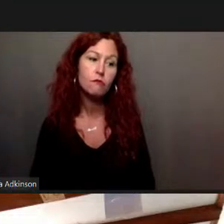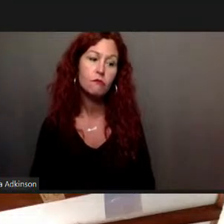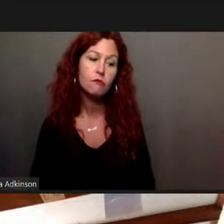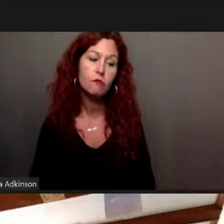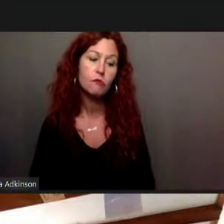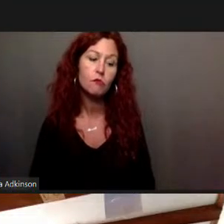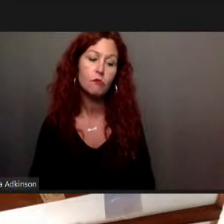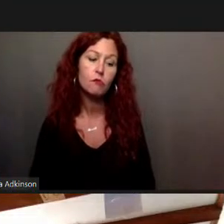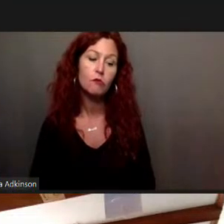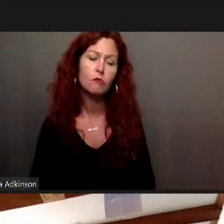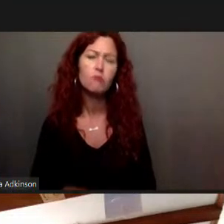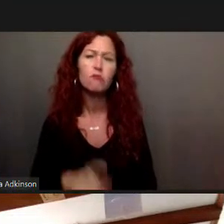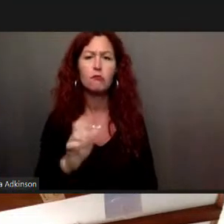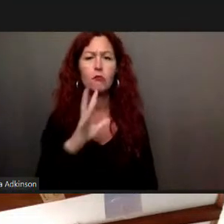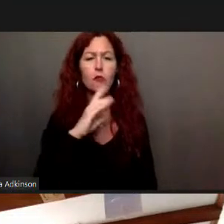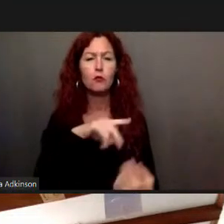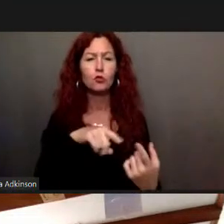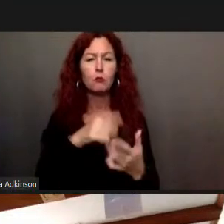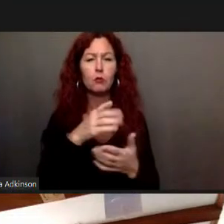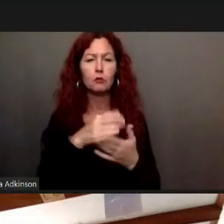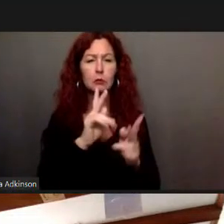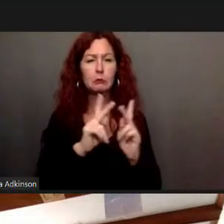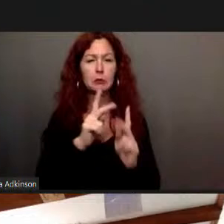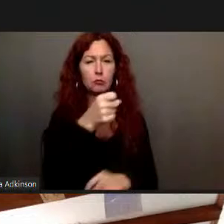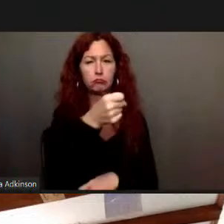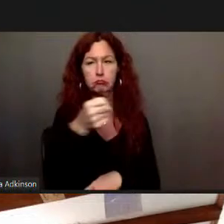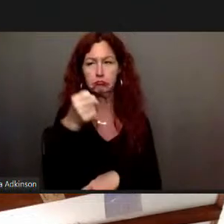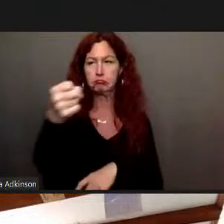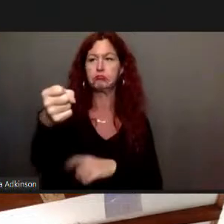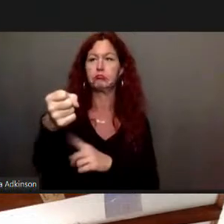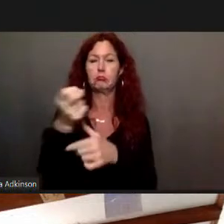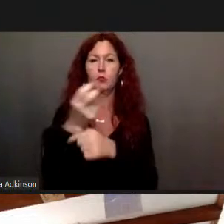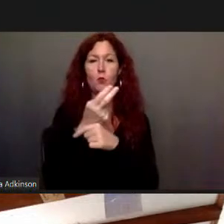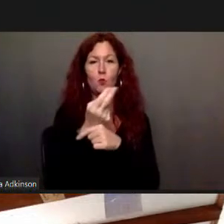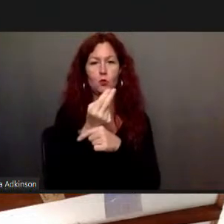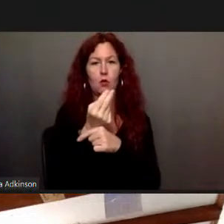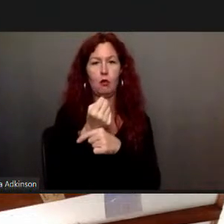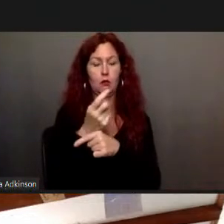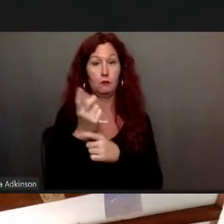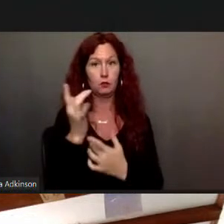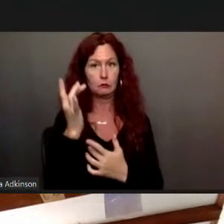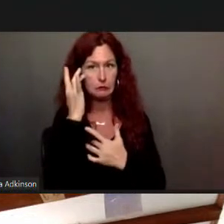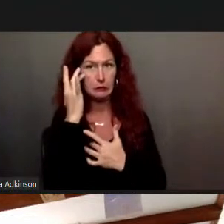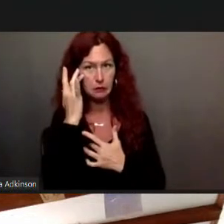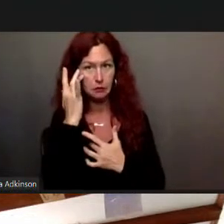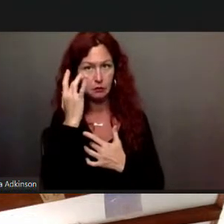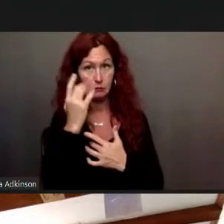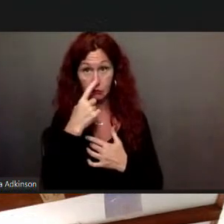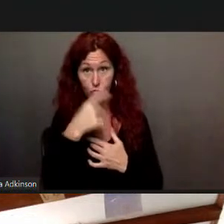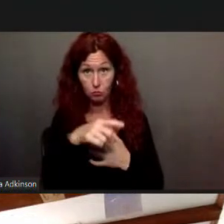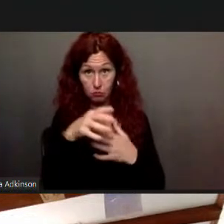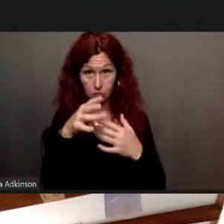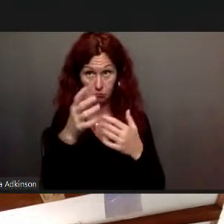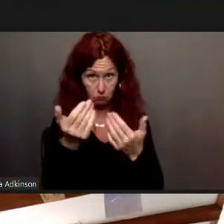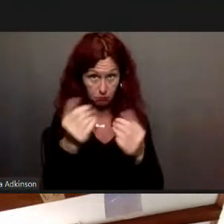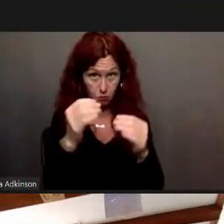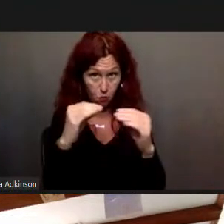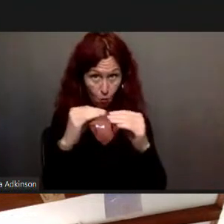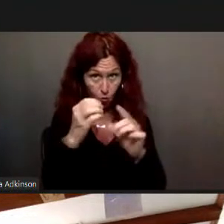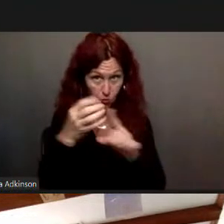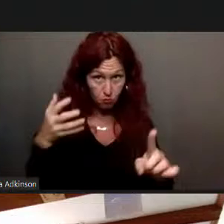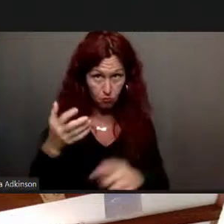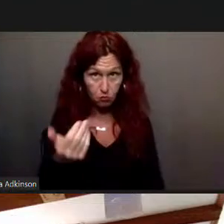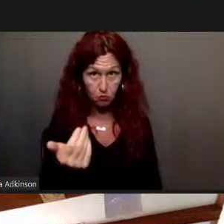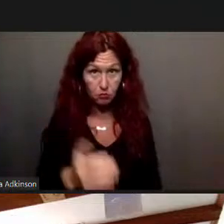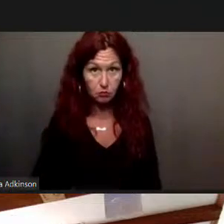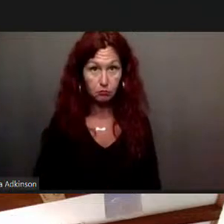folks in hotels to isolate themselves if they don't have other places to go. Can you just touch on that again? Yeah, we'll be